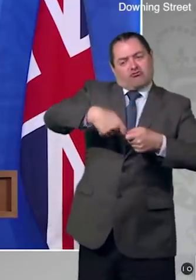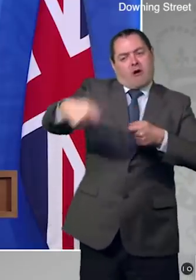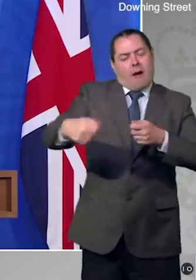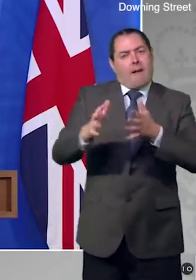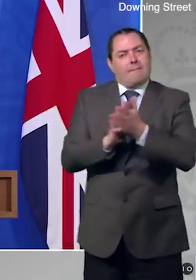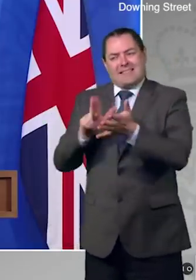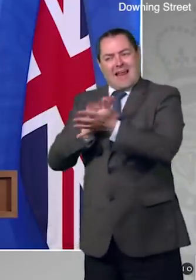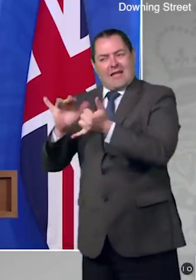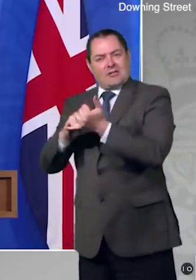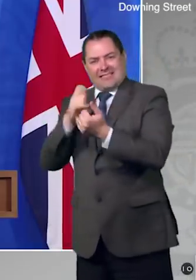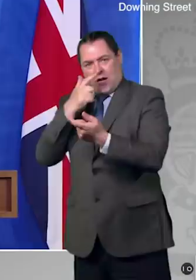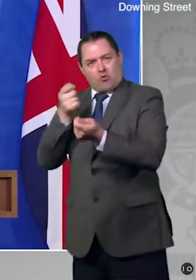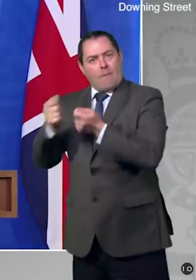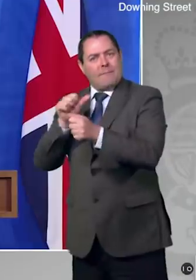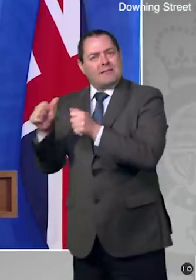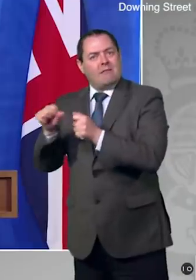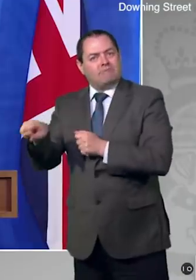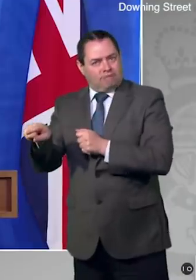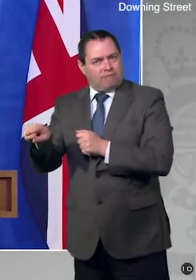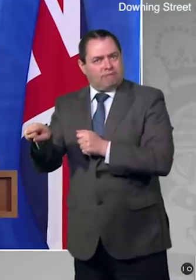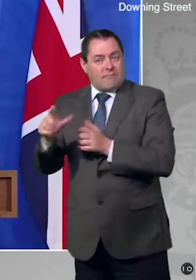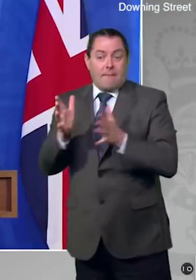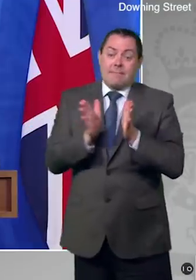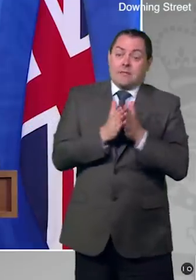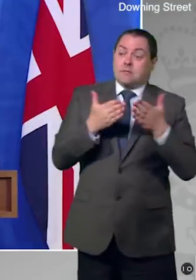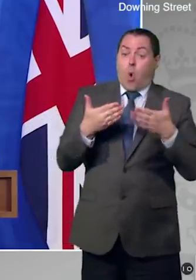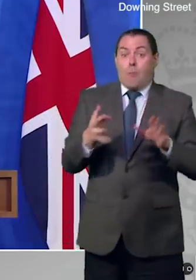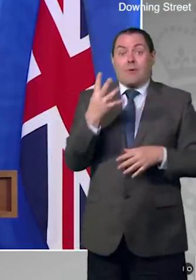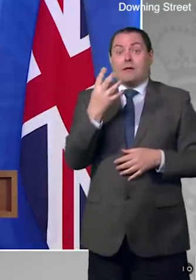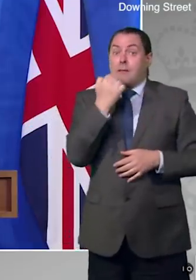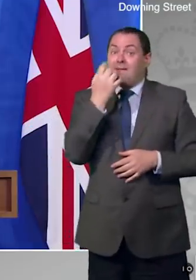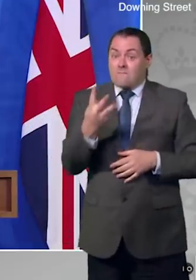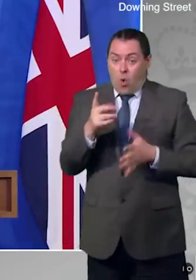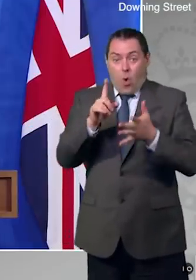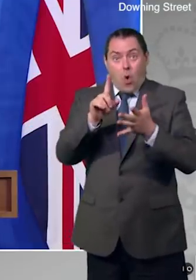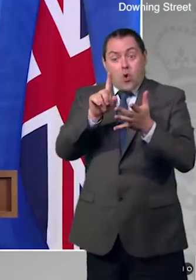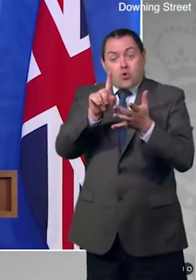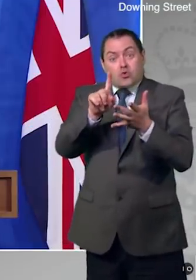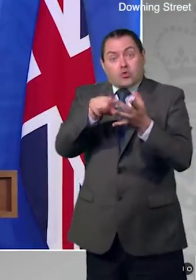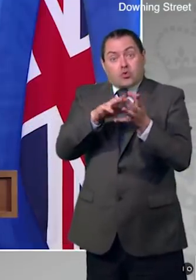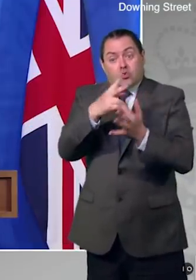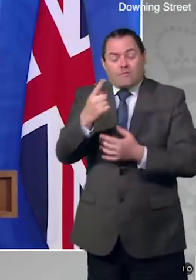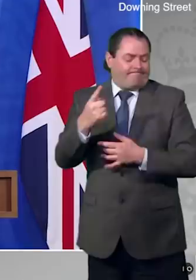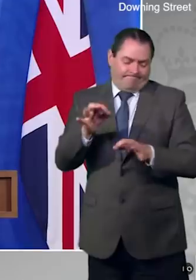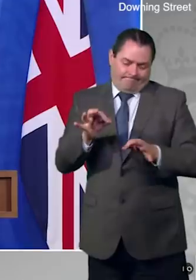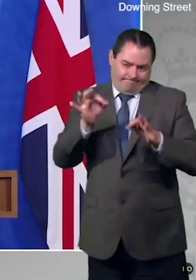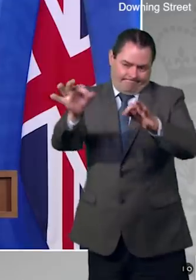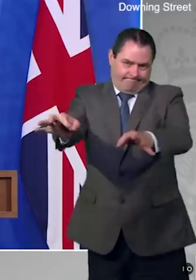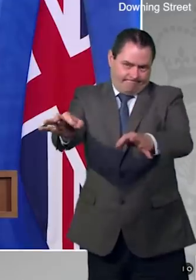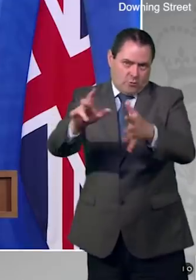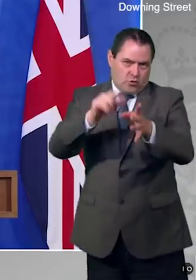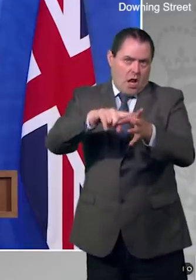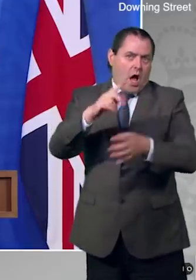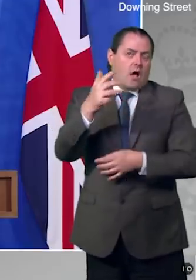we will hold off step 4 openings until July the 29th, except for weddings that can still go